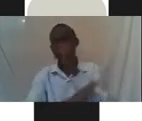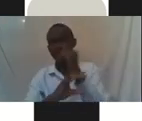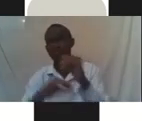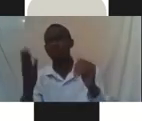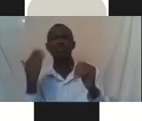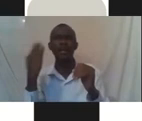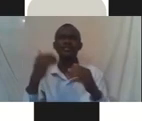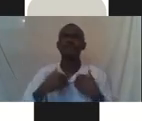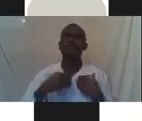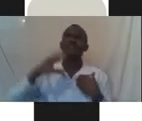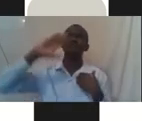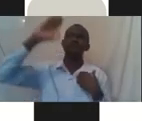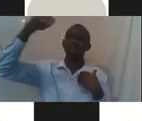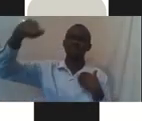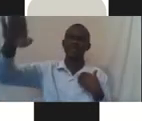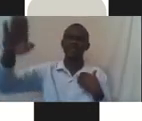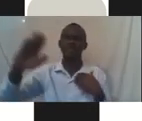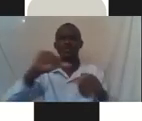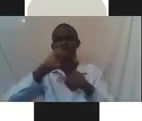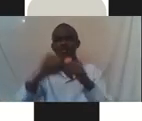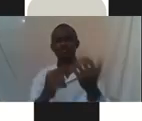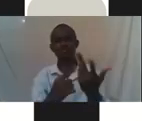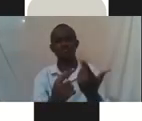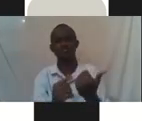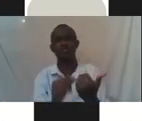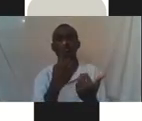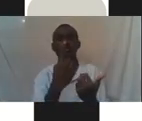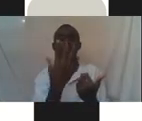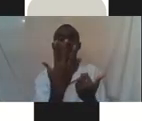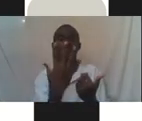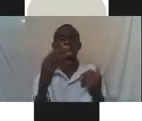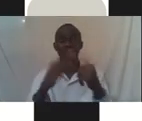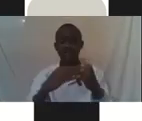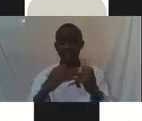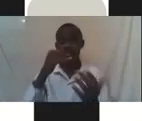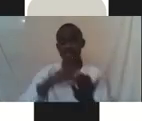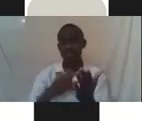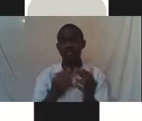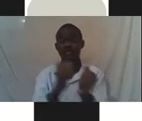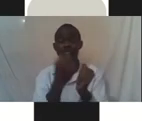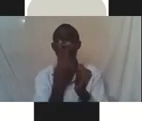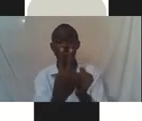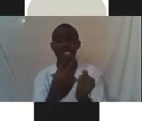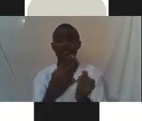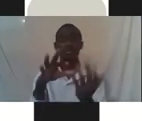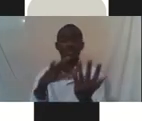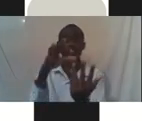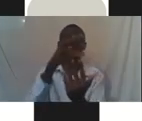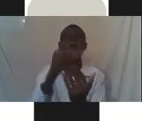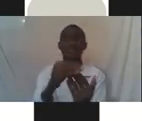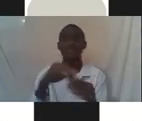of 158 members, and that included 12 nominated members, which means